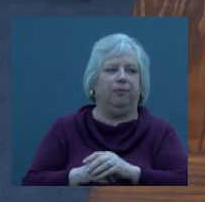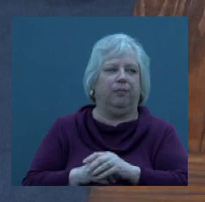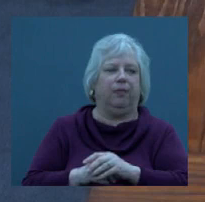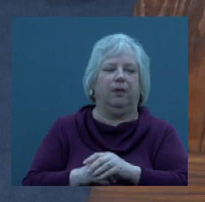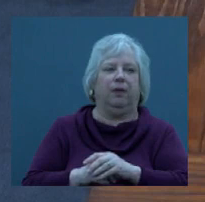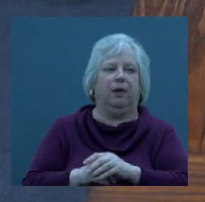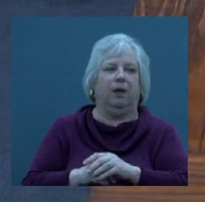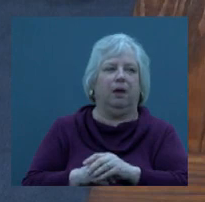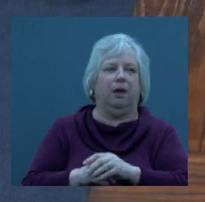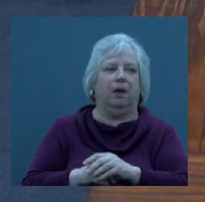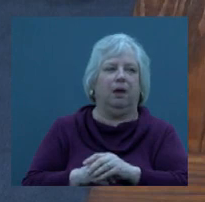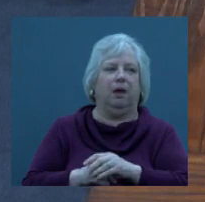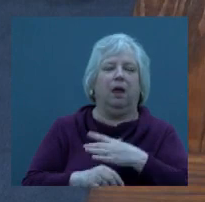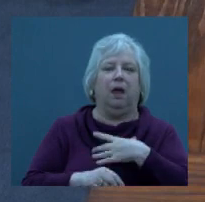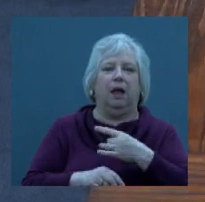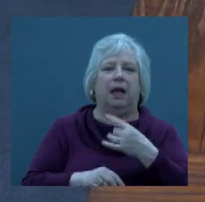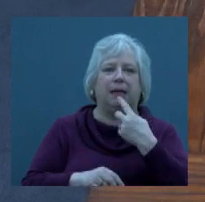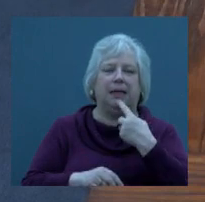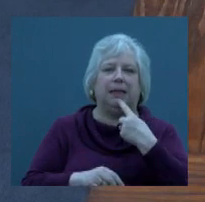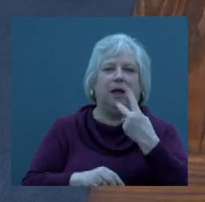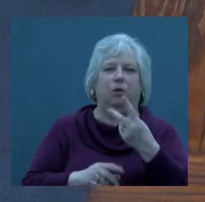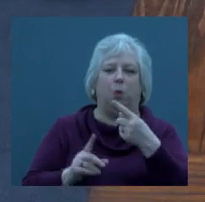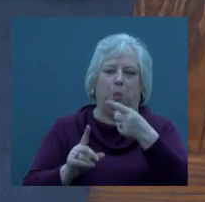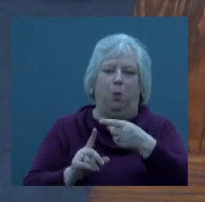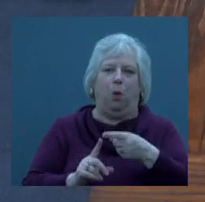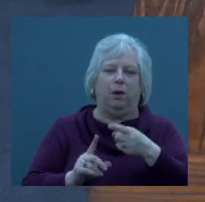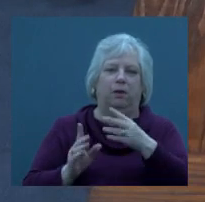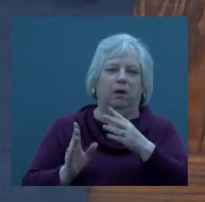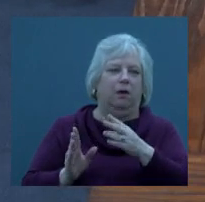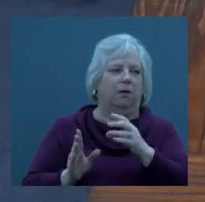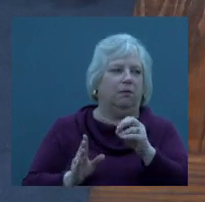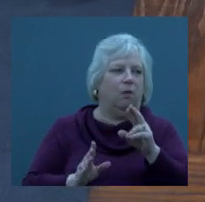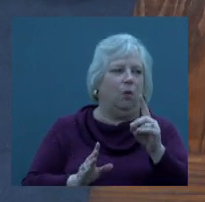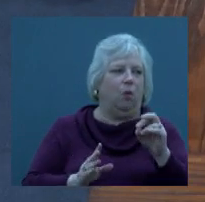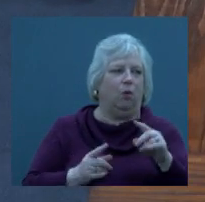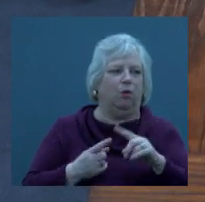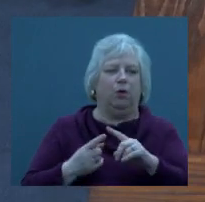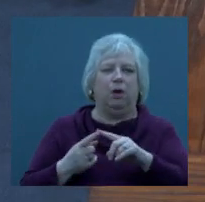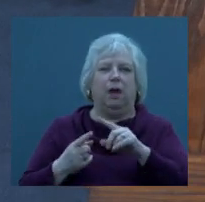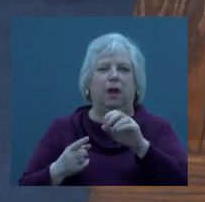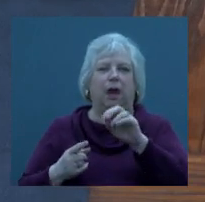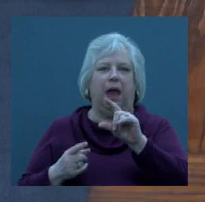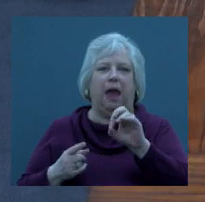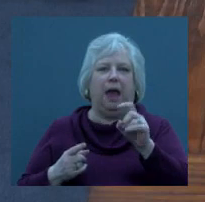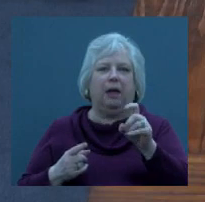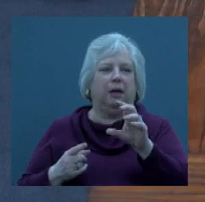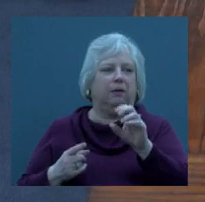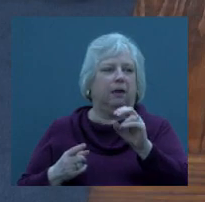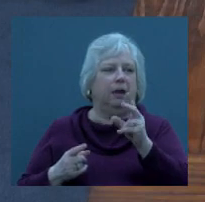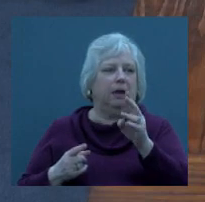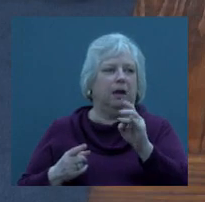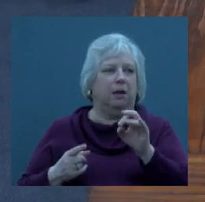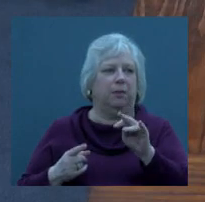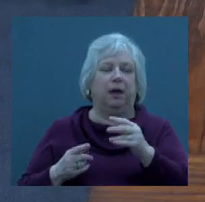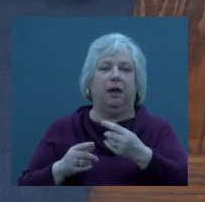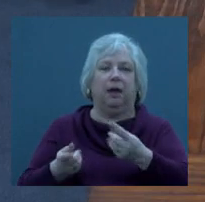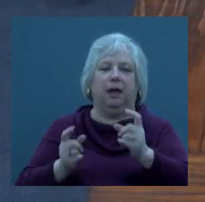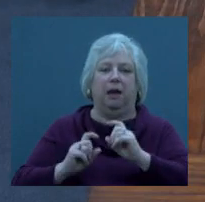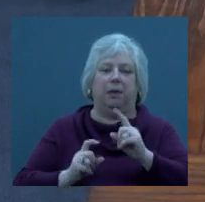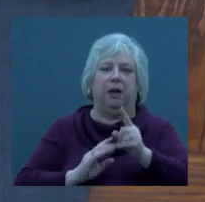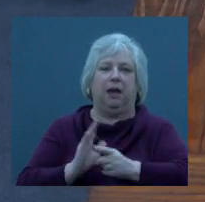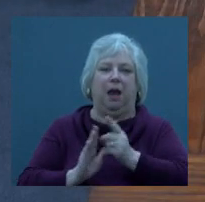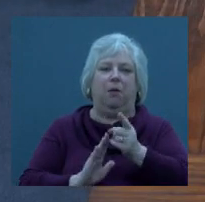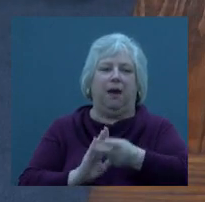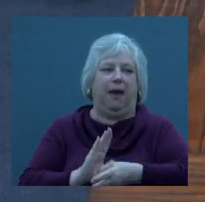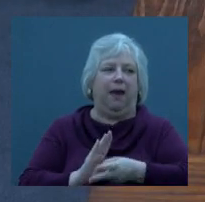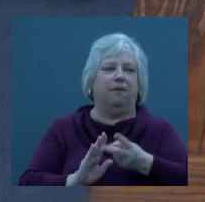I would like to say 2 points of order. This gentleman, Alex Koning, gave me an hour and a half a week ago